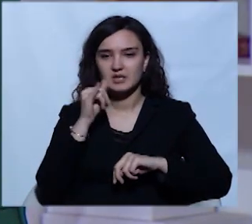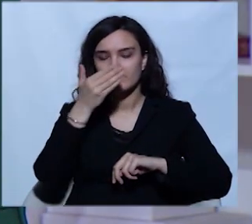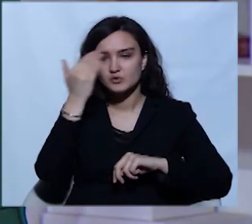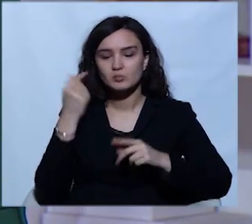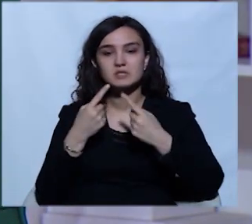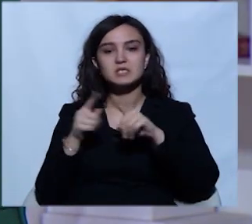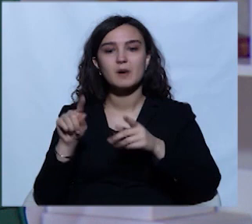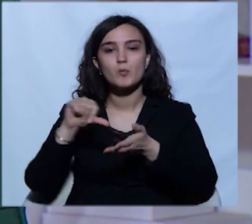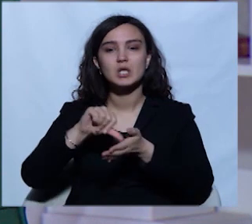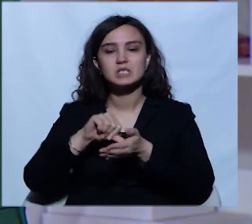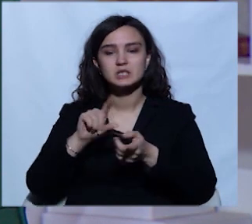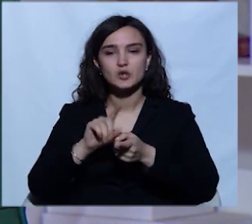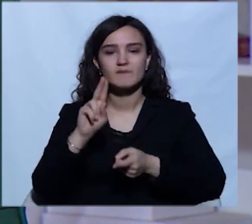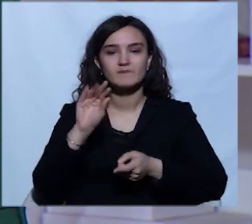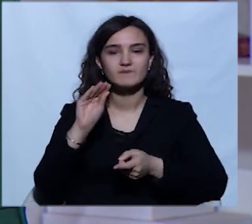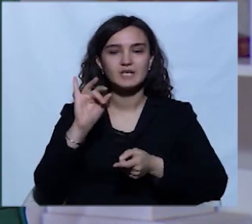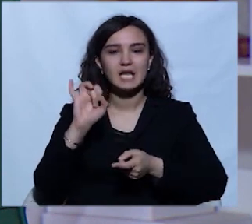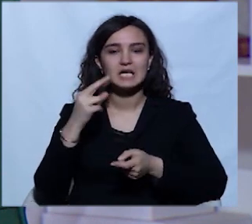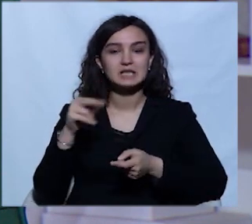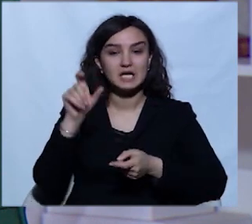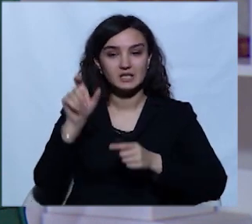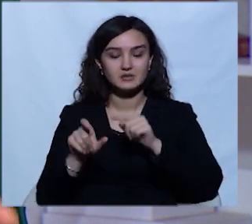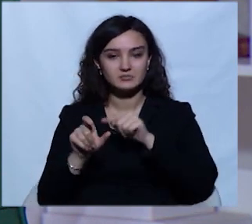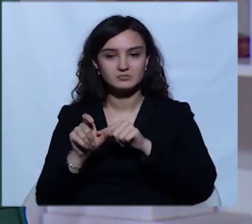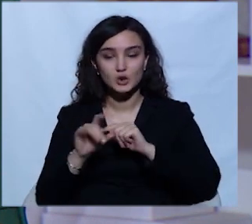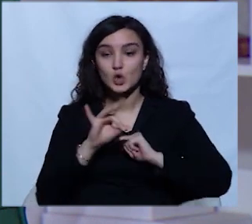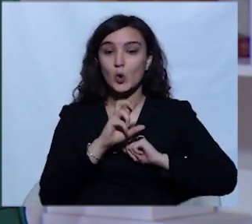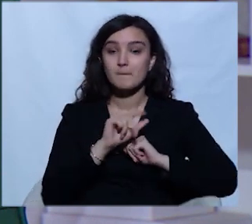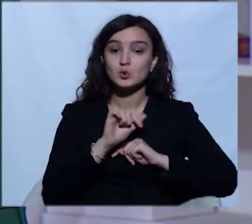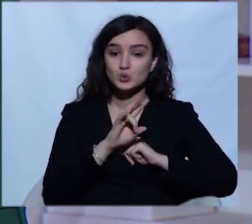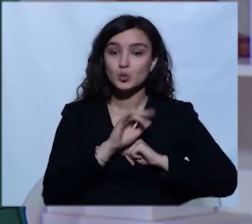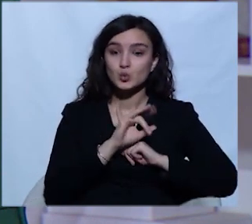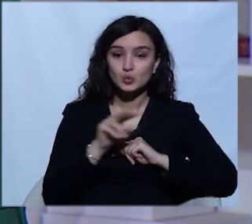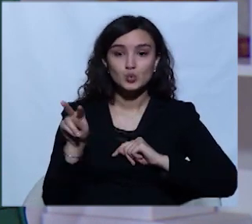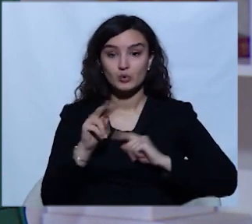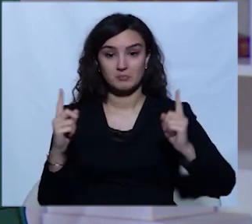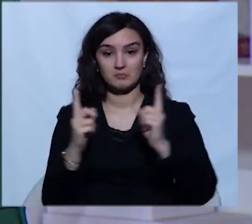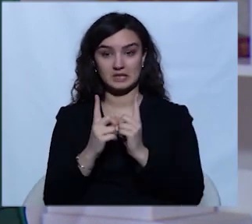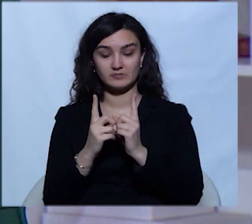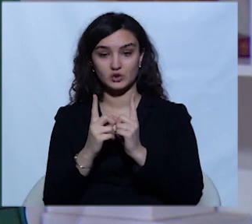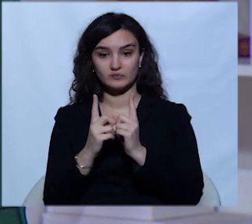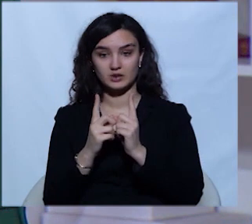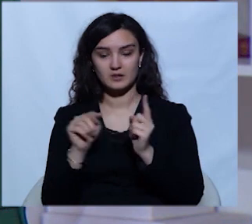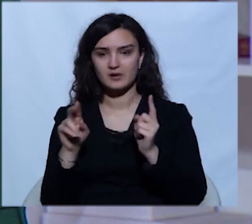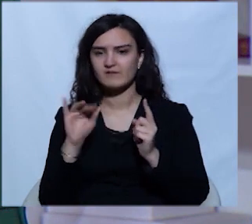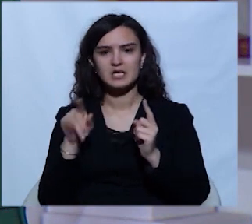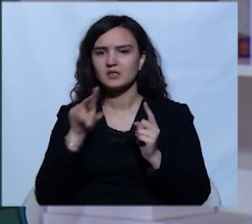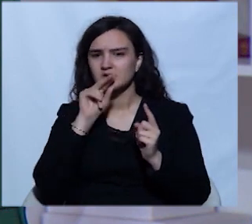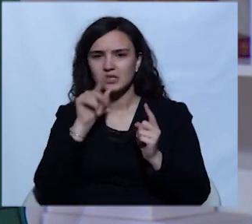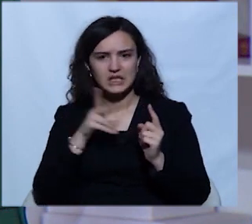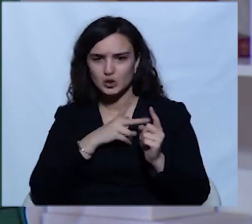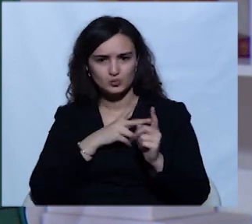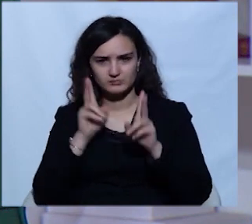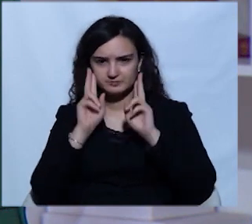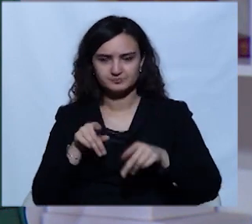main character, Friday. Now, when Robinson Crusoe and Friday meet, Friday doesn't speak any